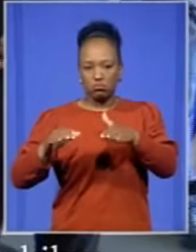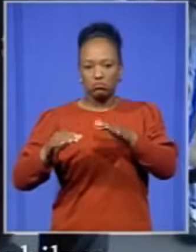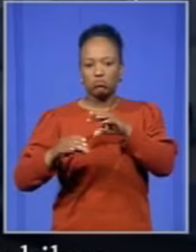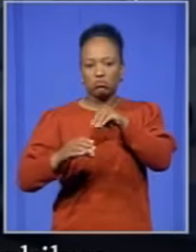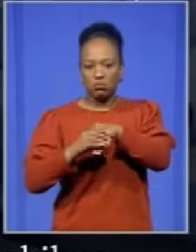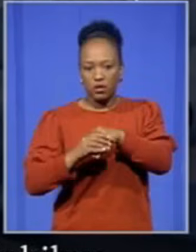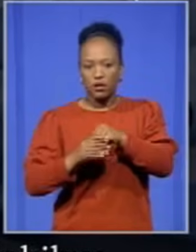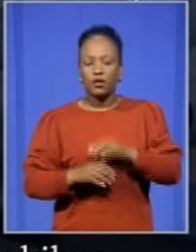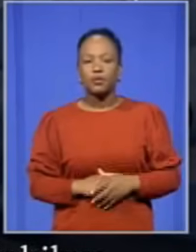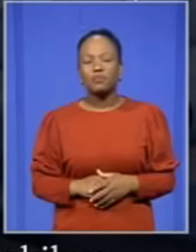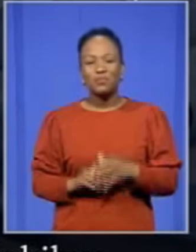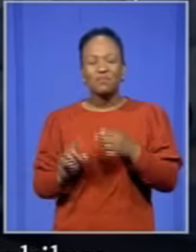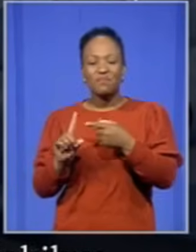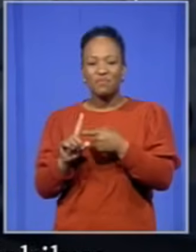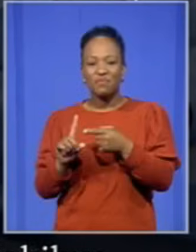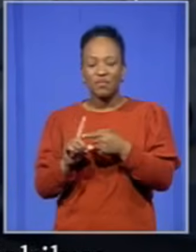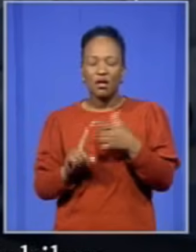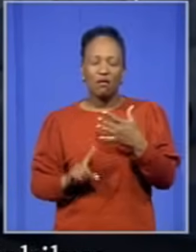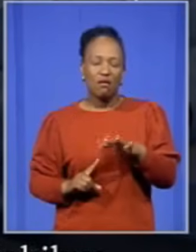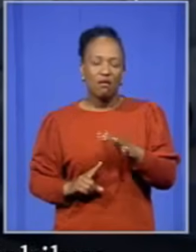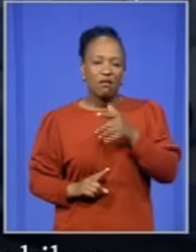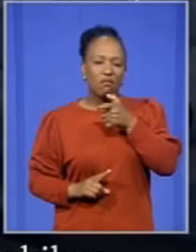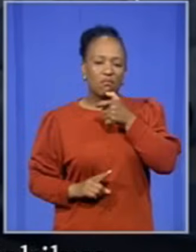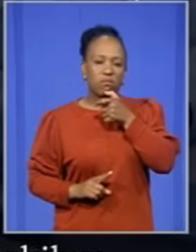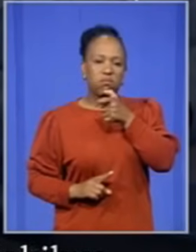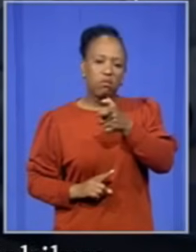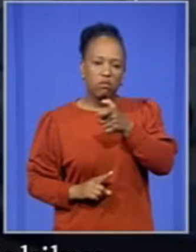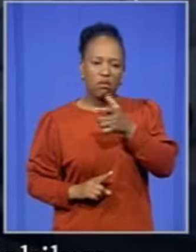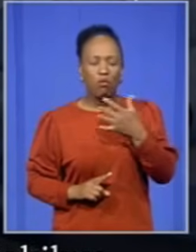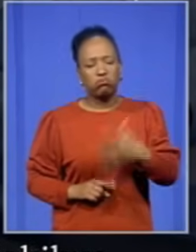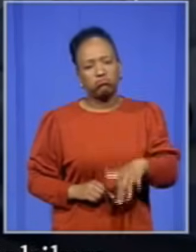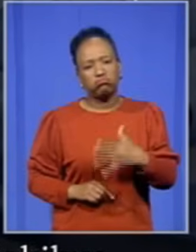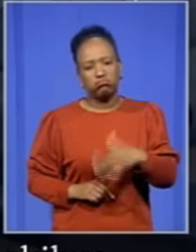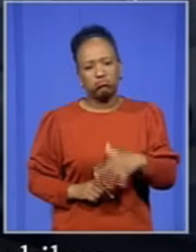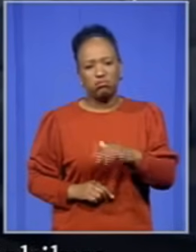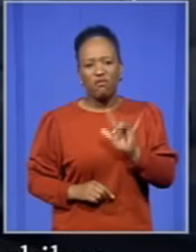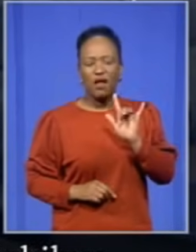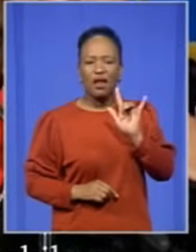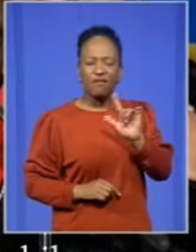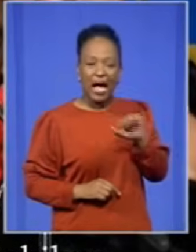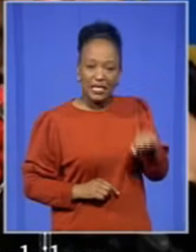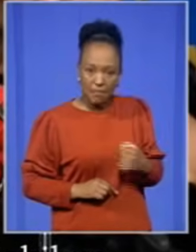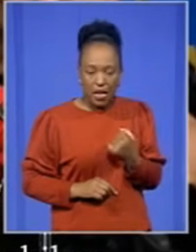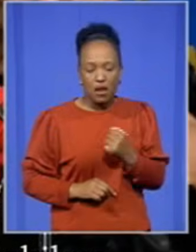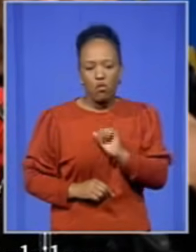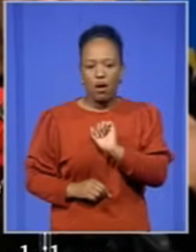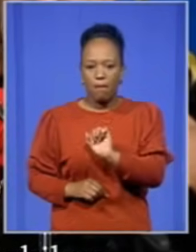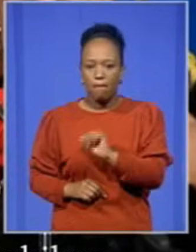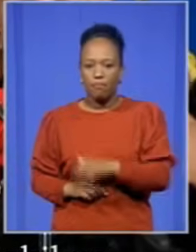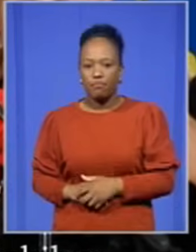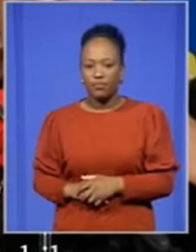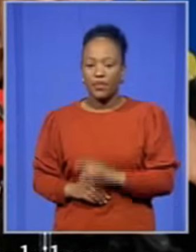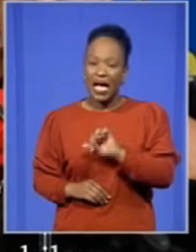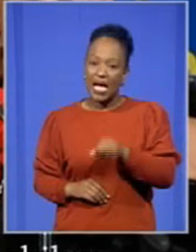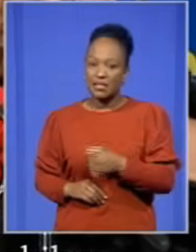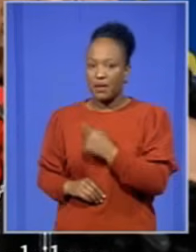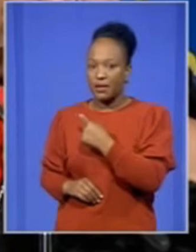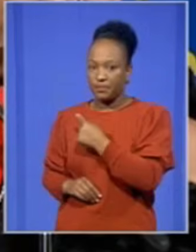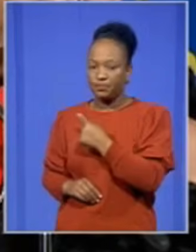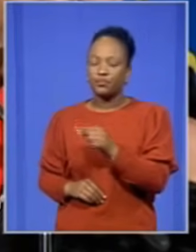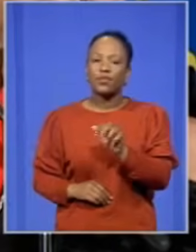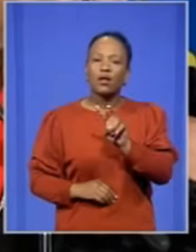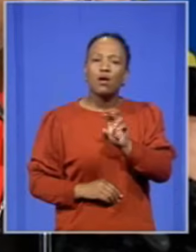o ama maikutlo ibile a gakologelwa lerato la bona. Our things started in 2020, yeah, on my birthday, ka di